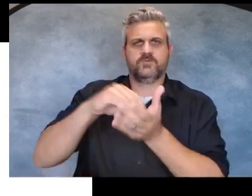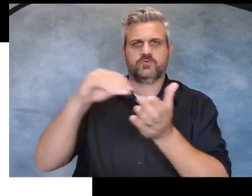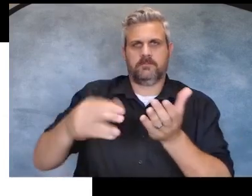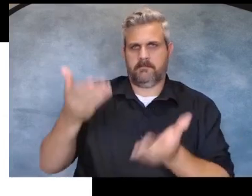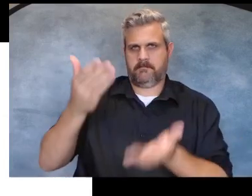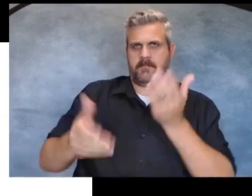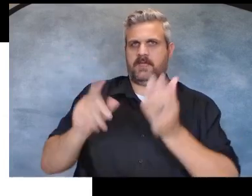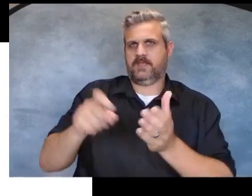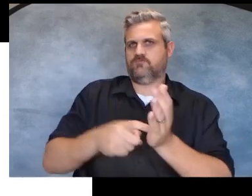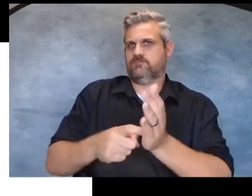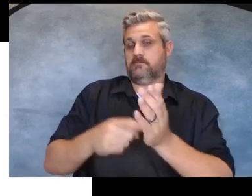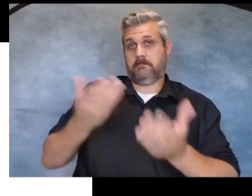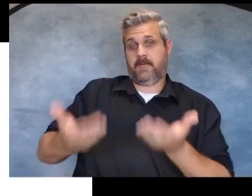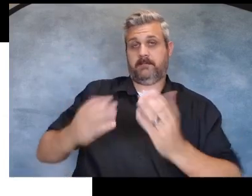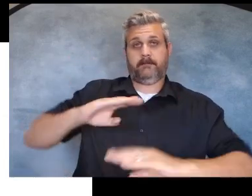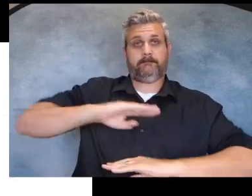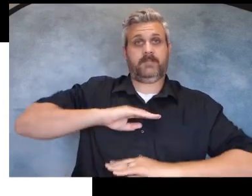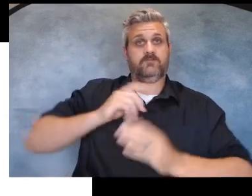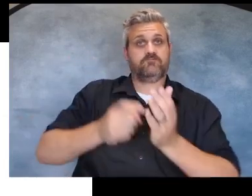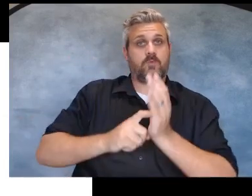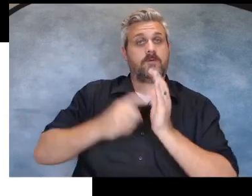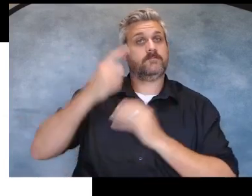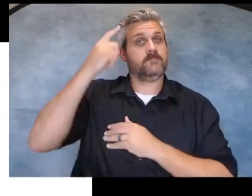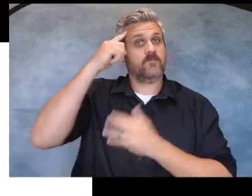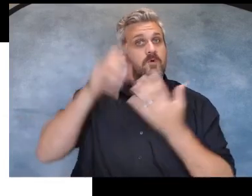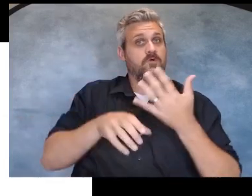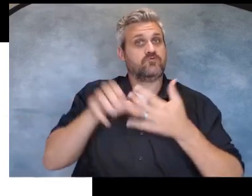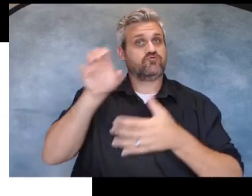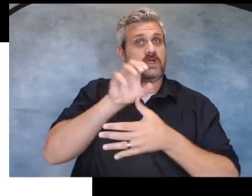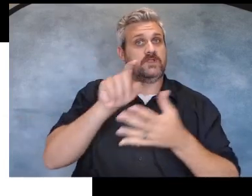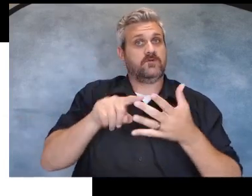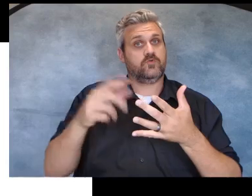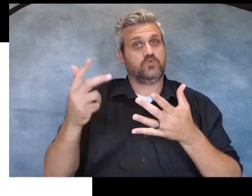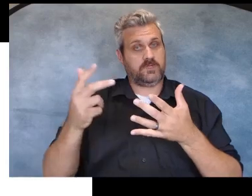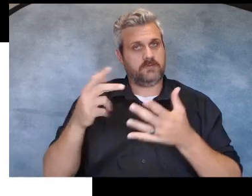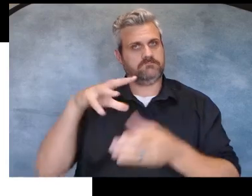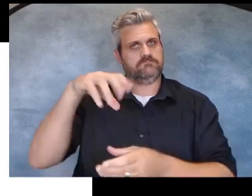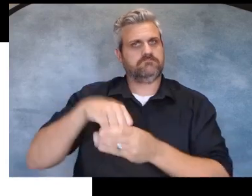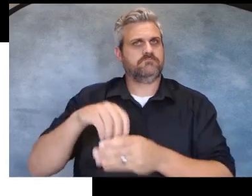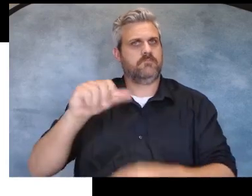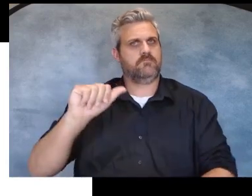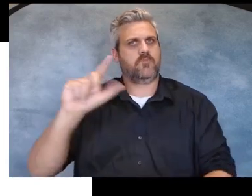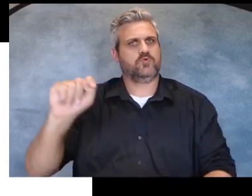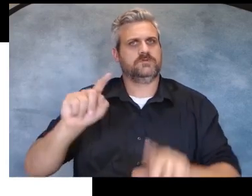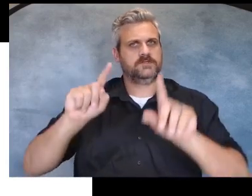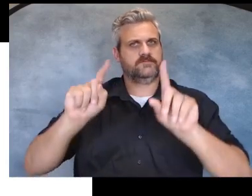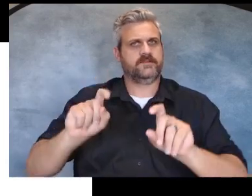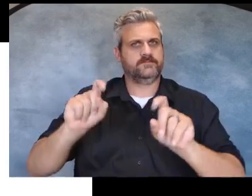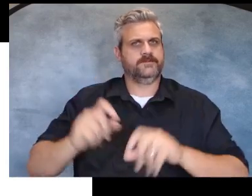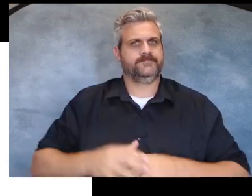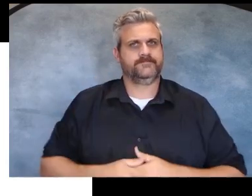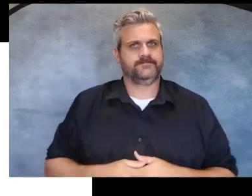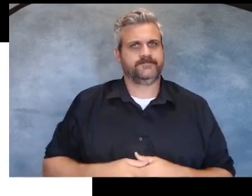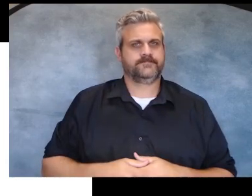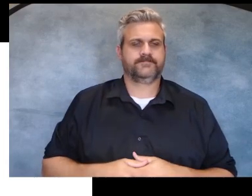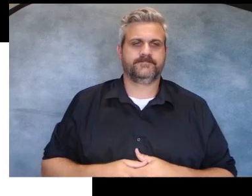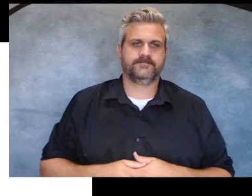the student may meet the requirements for criteria 3 to participate in alternate assessment.